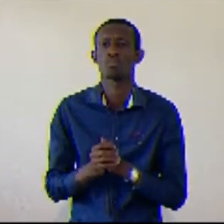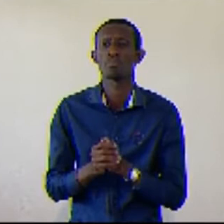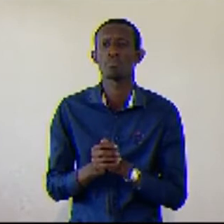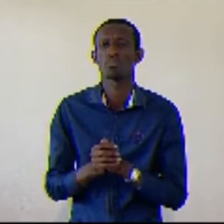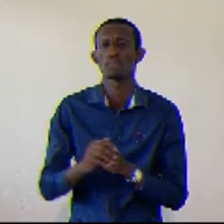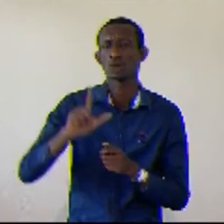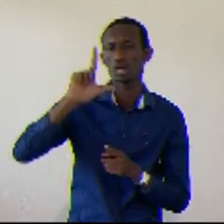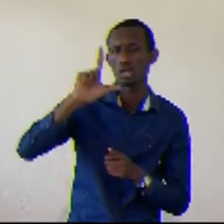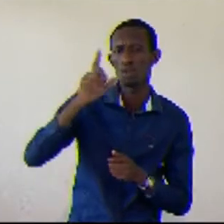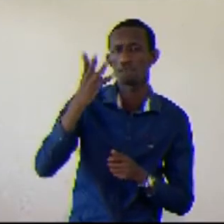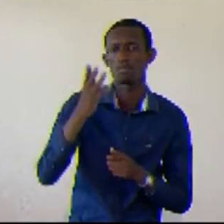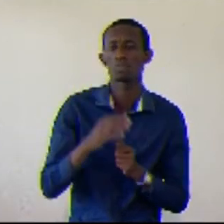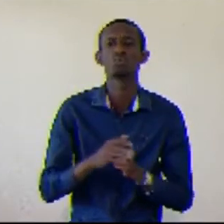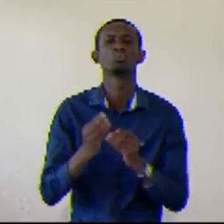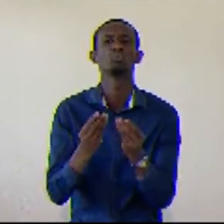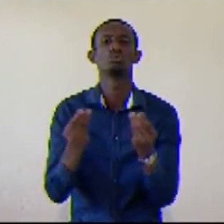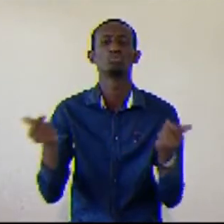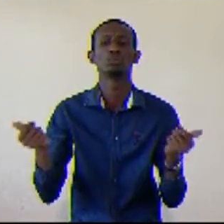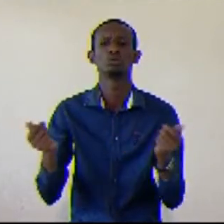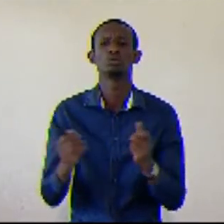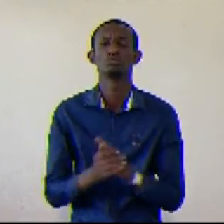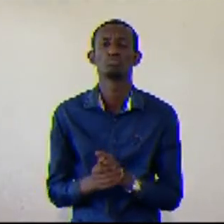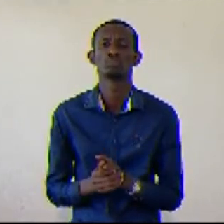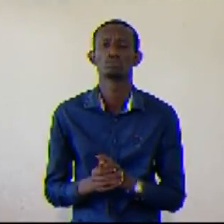L4 and solving for